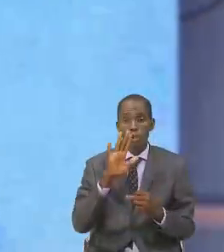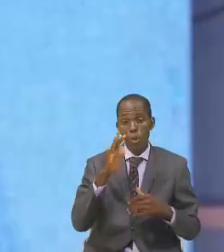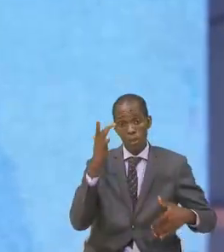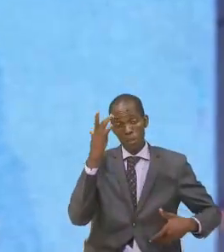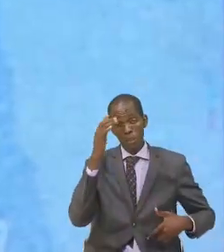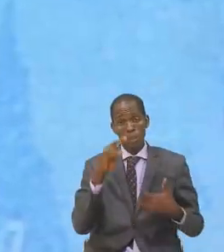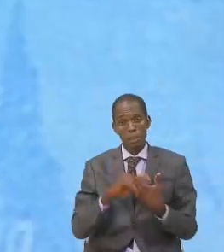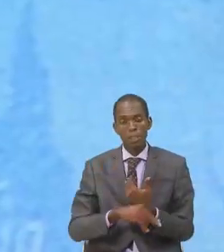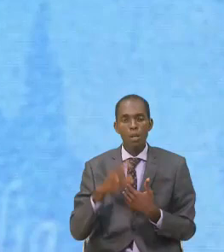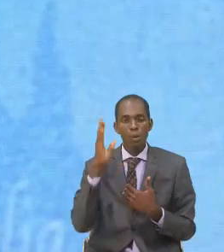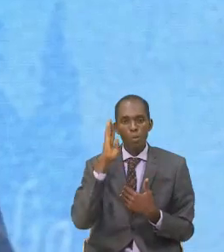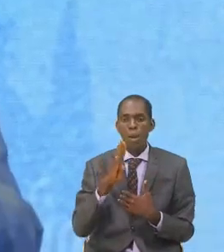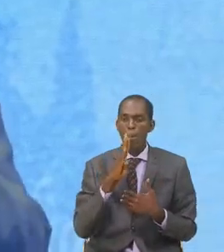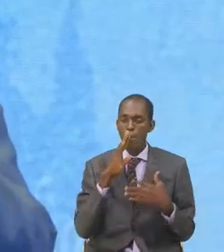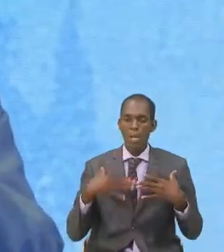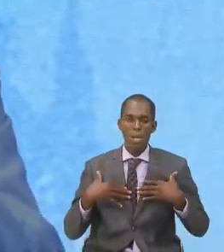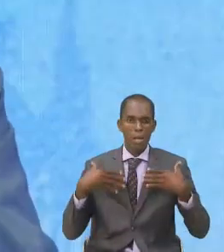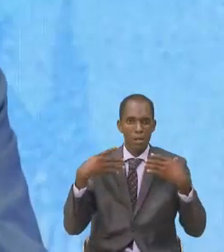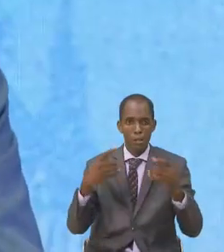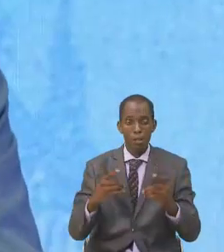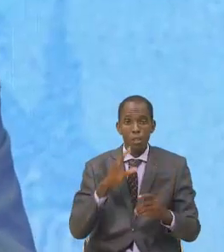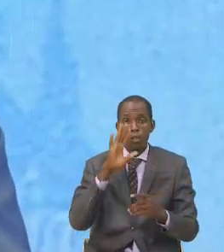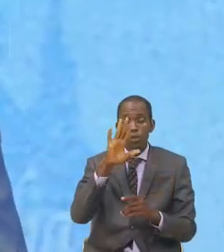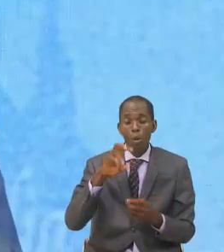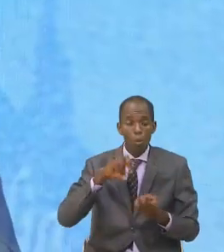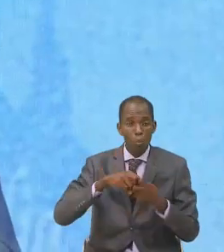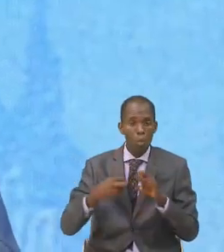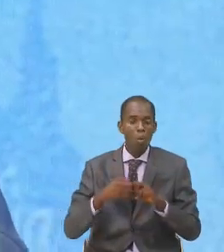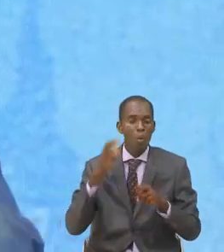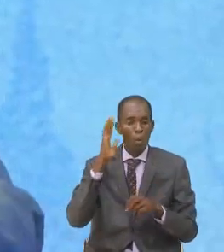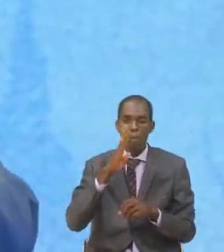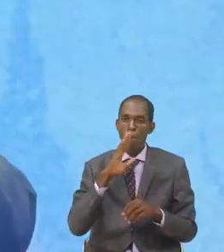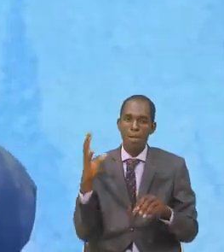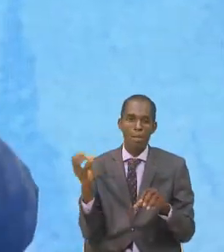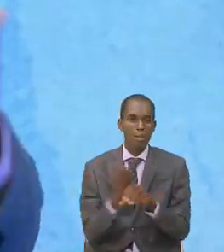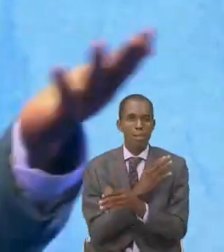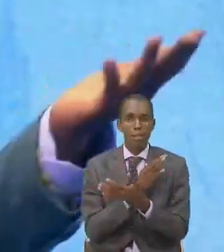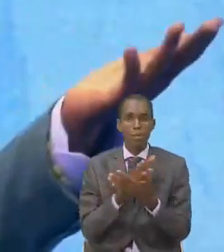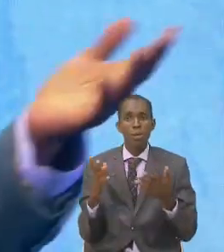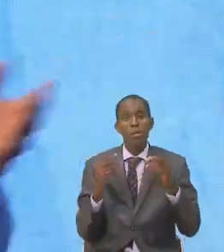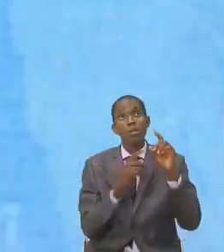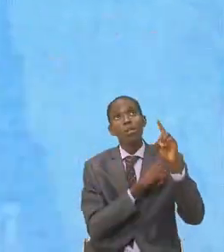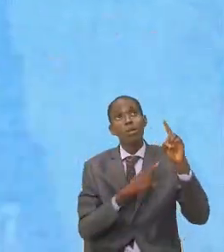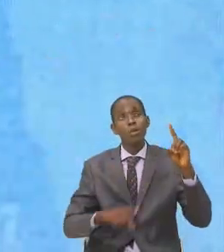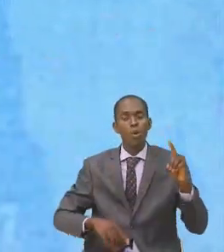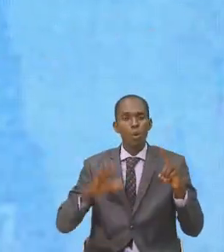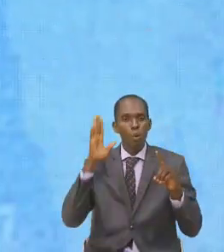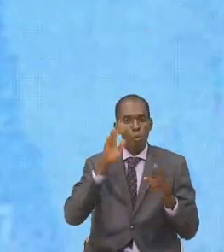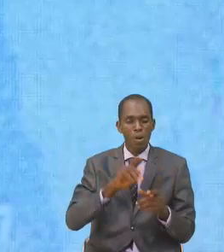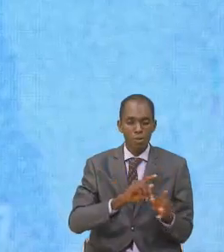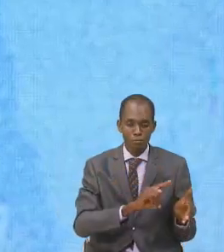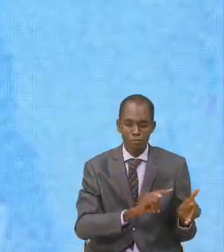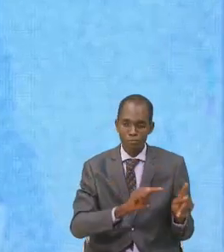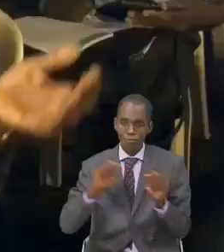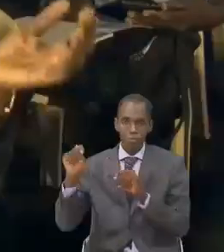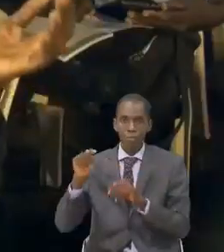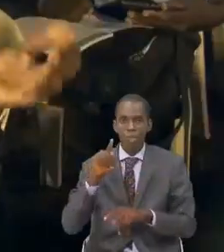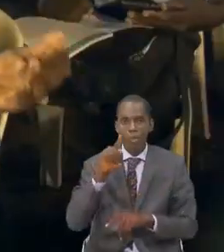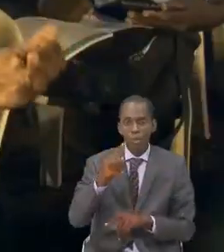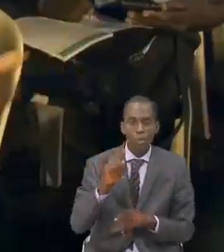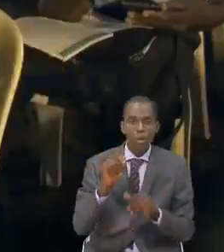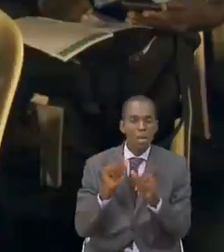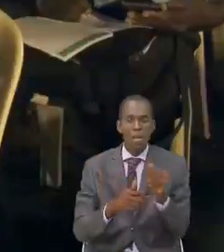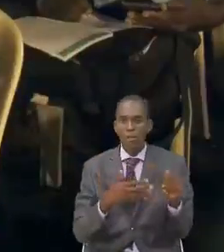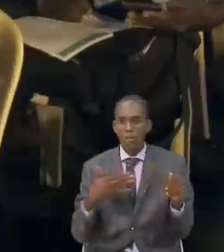yoke will be broken. Your sickness will be healed. Your calamity will be taken away.